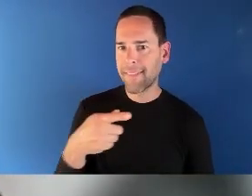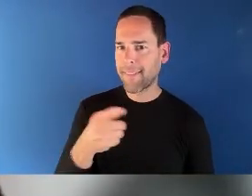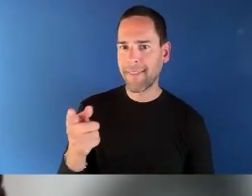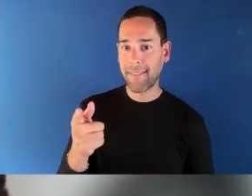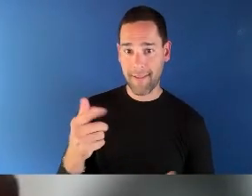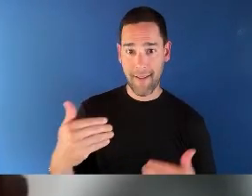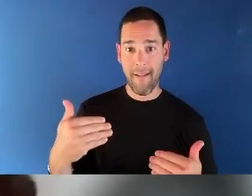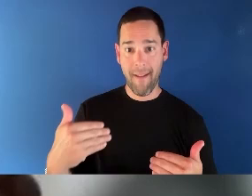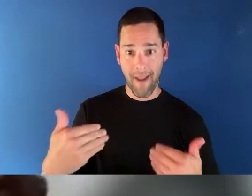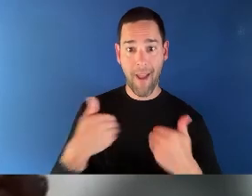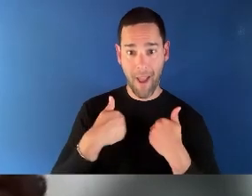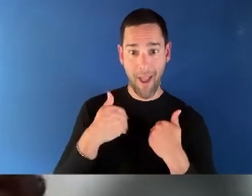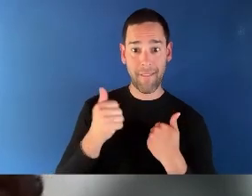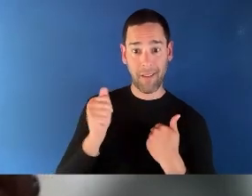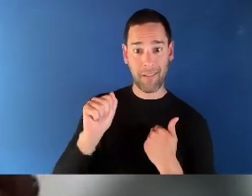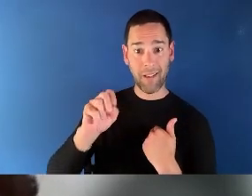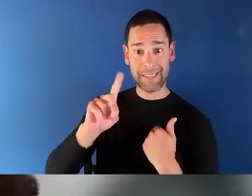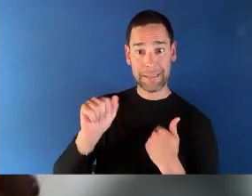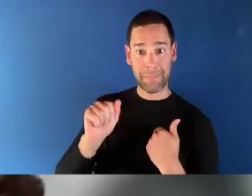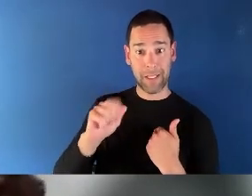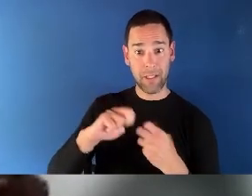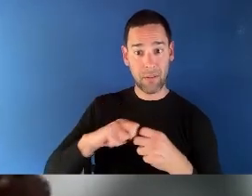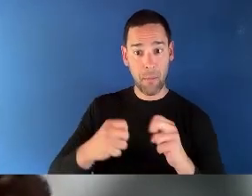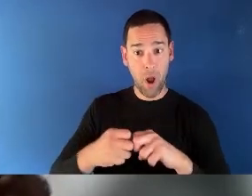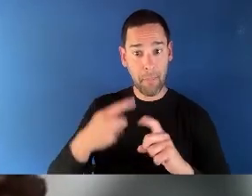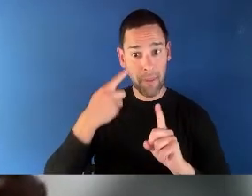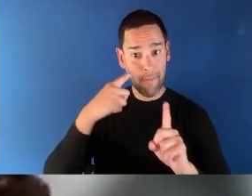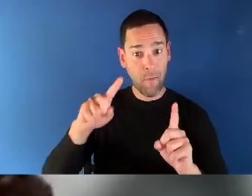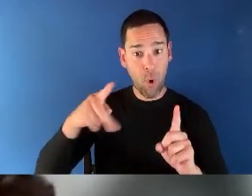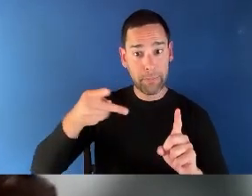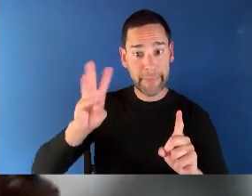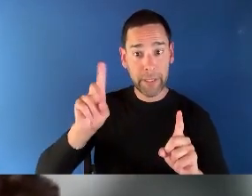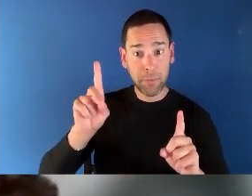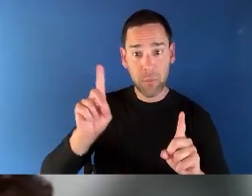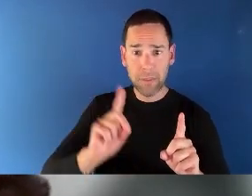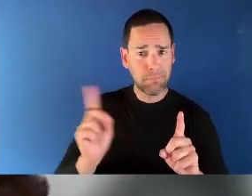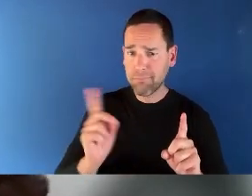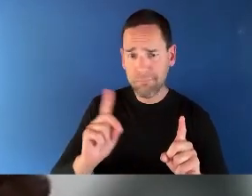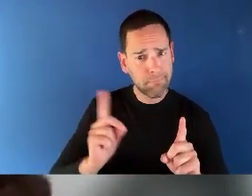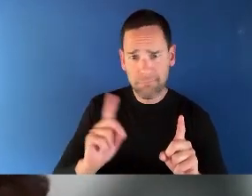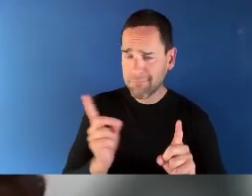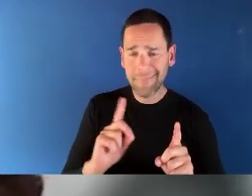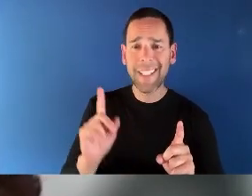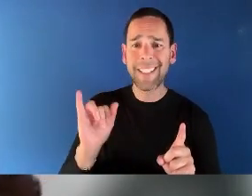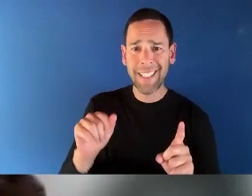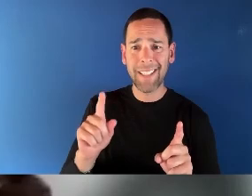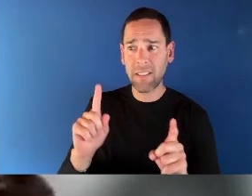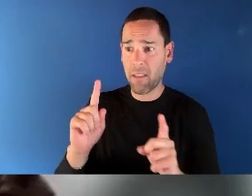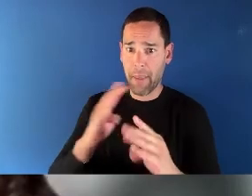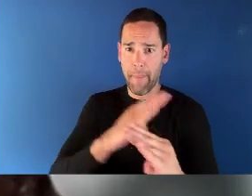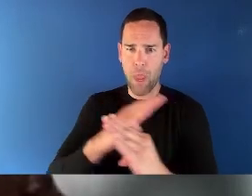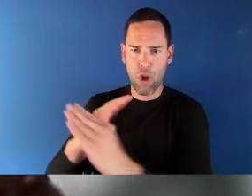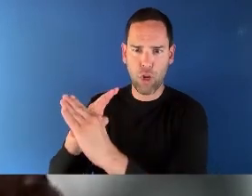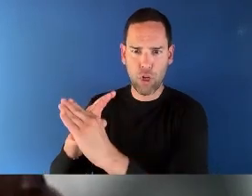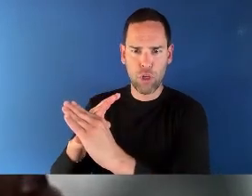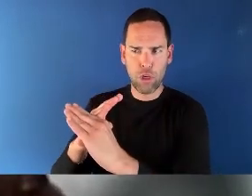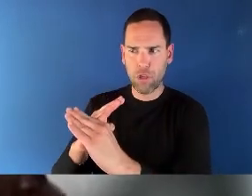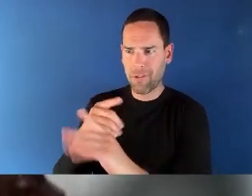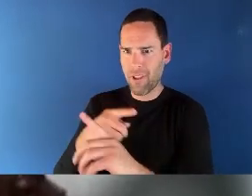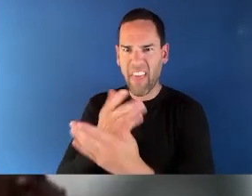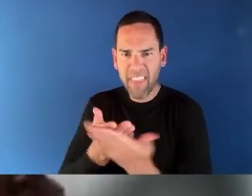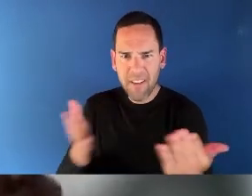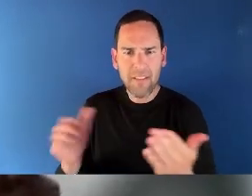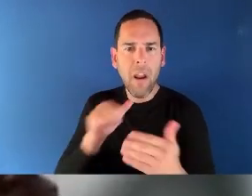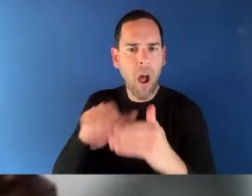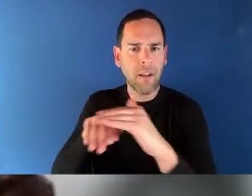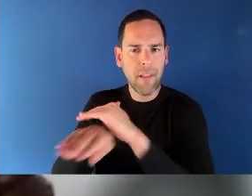disability is never the problem for people with disabilities. It's the inaccessibility. It's the